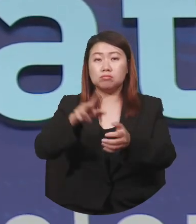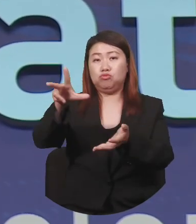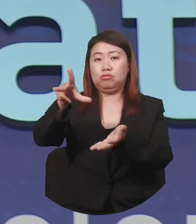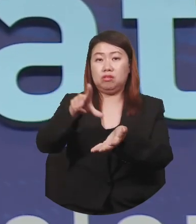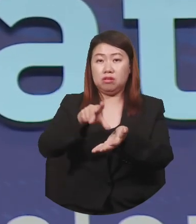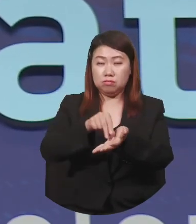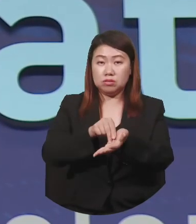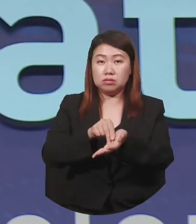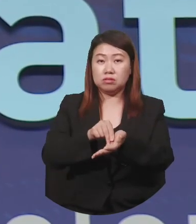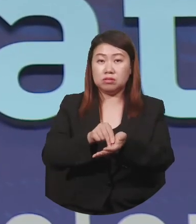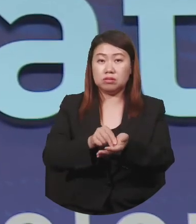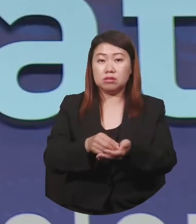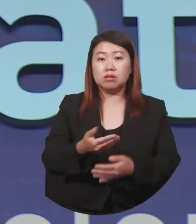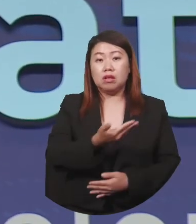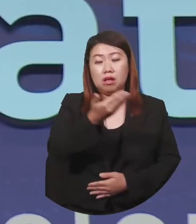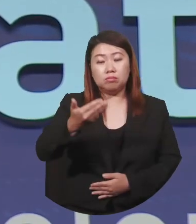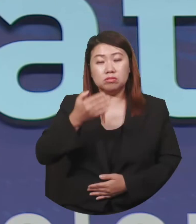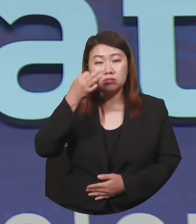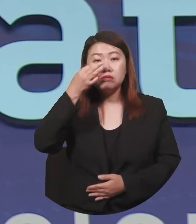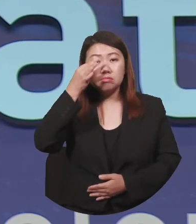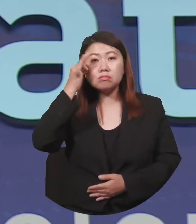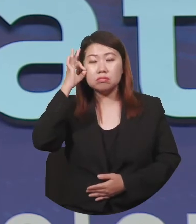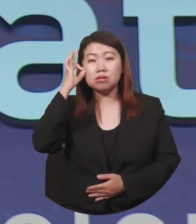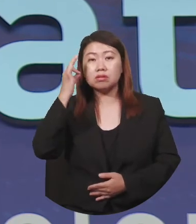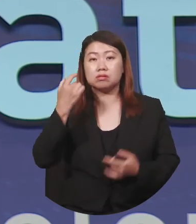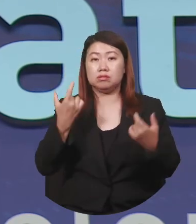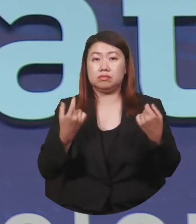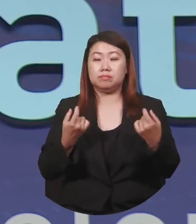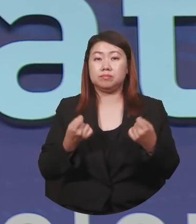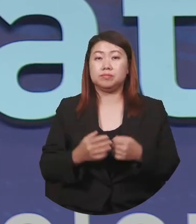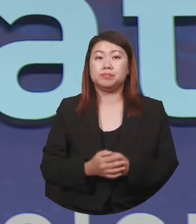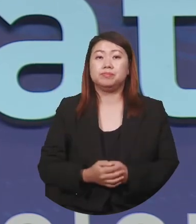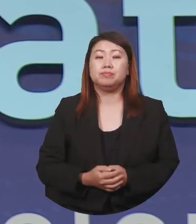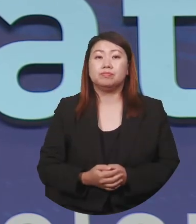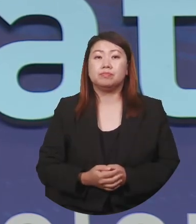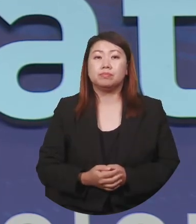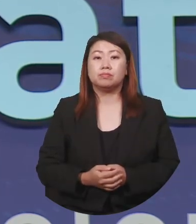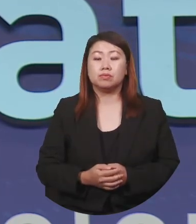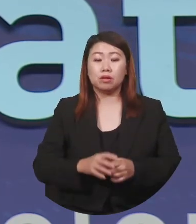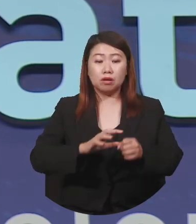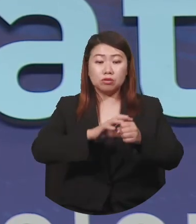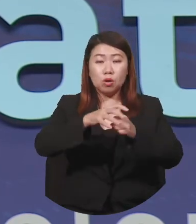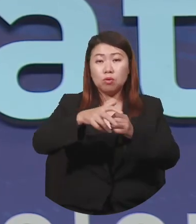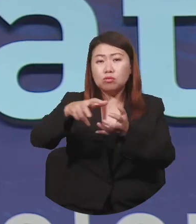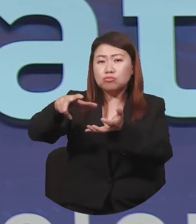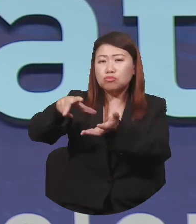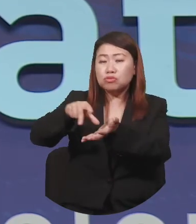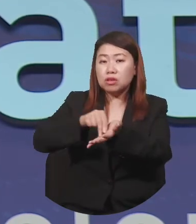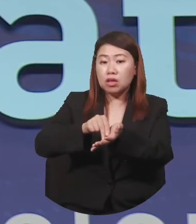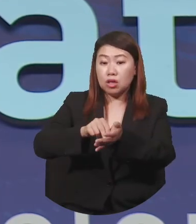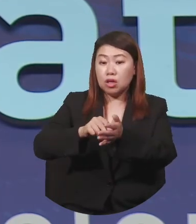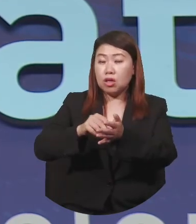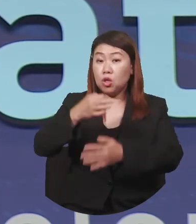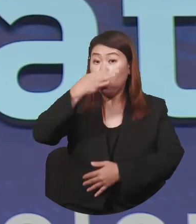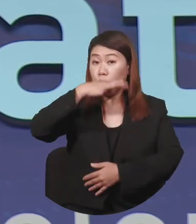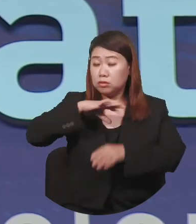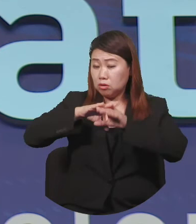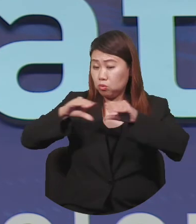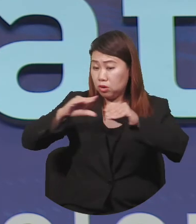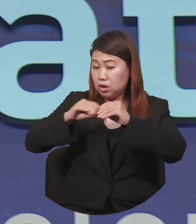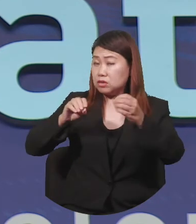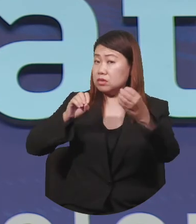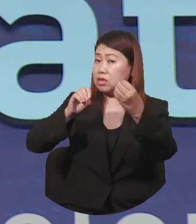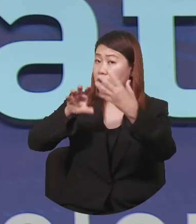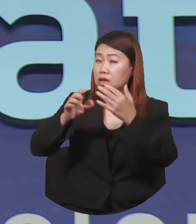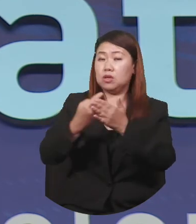resolved through the efforts of existing donor countries alone. In addition, we reaffirmed the need